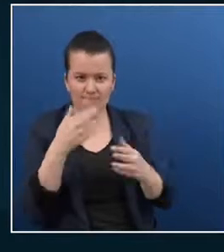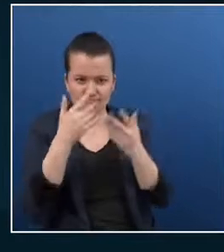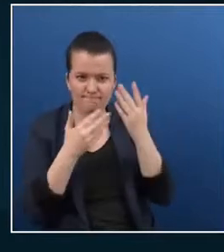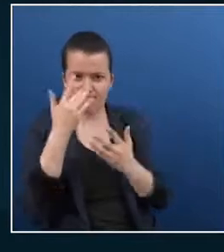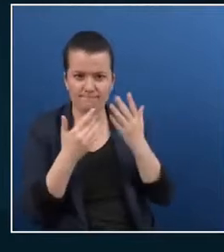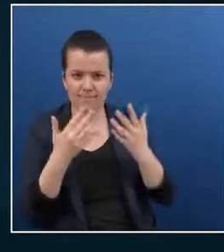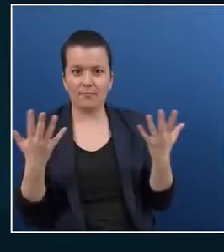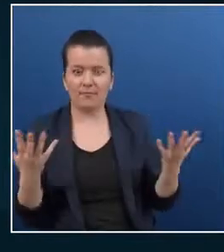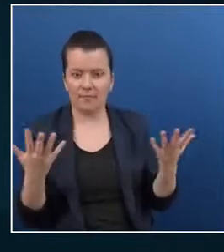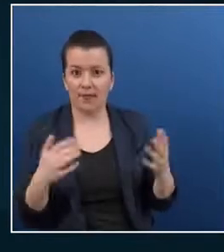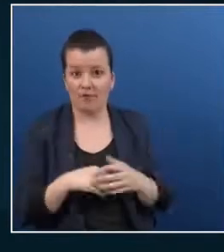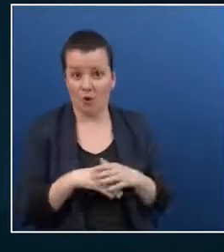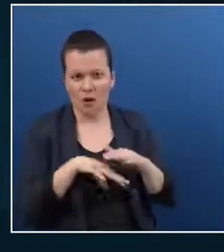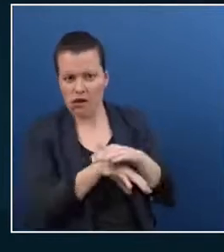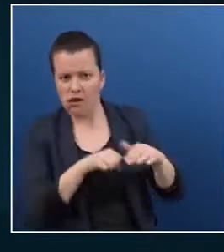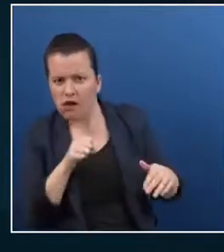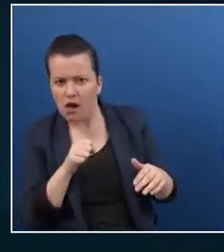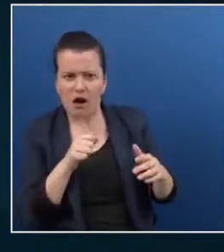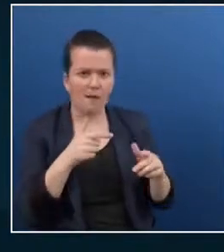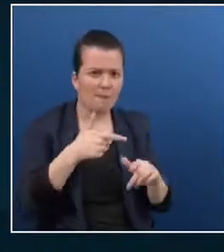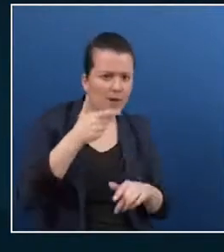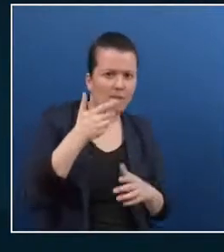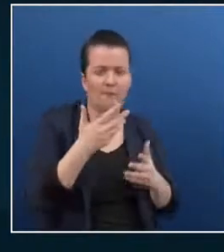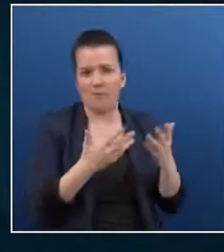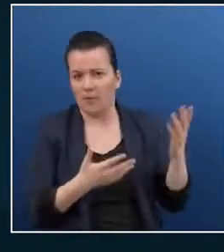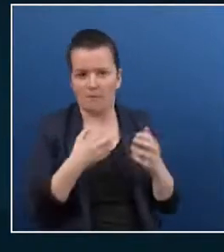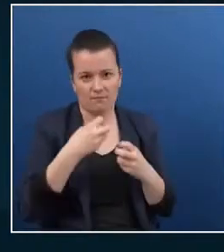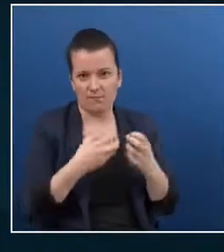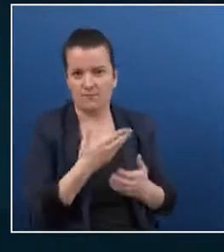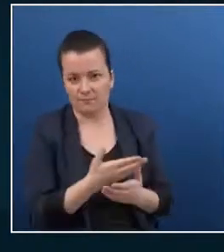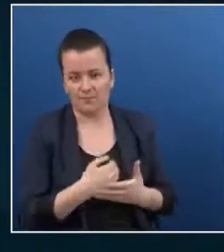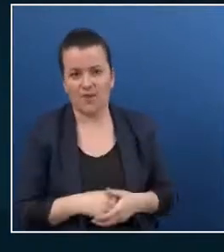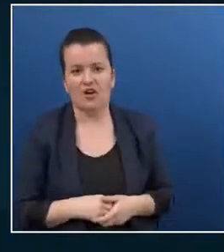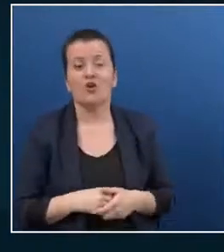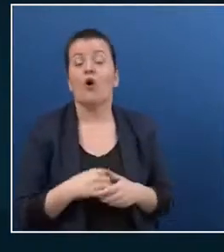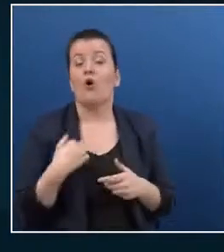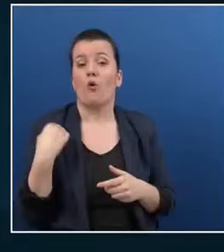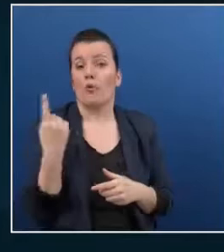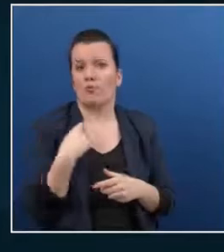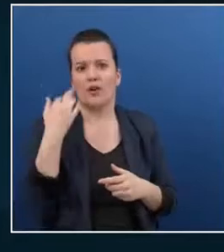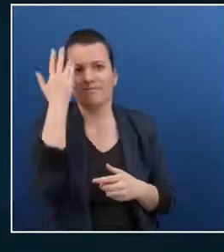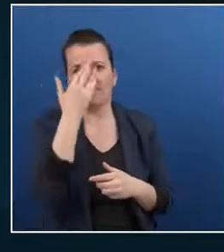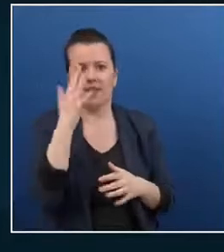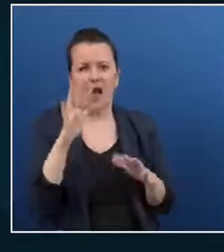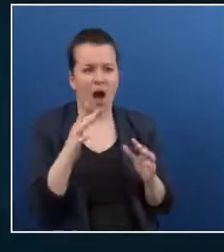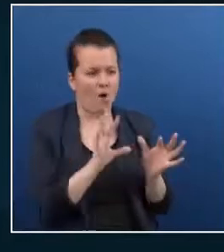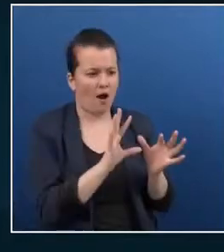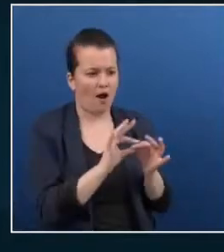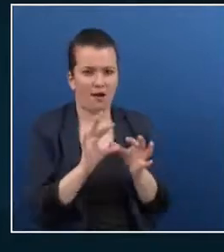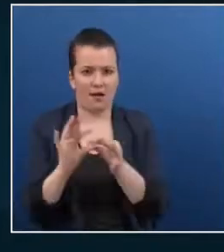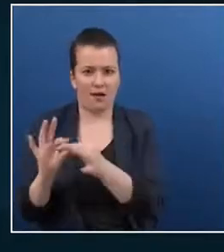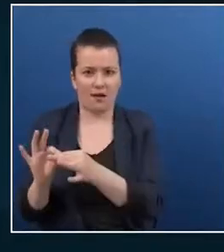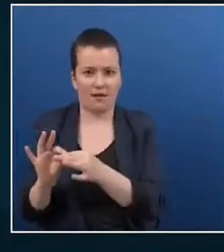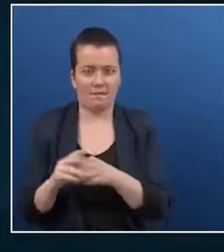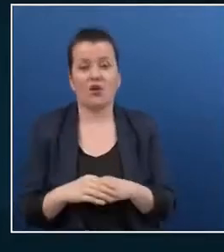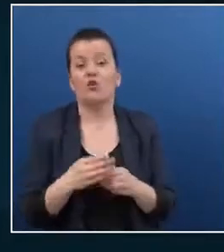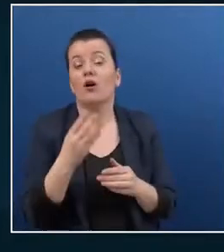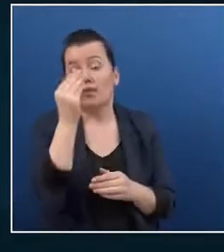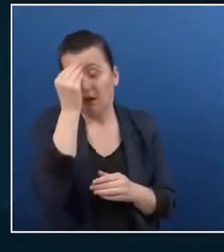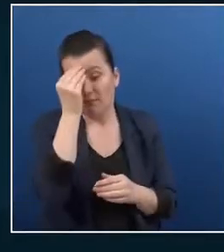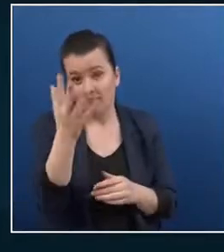right? And so, and there's one other thing I just want to put out there for your thinking, is something that